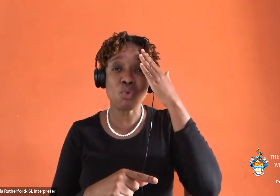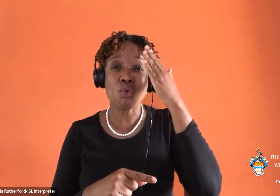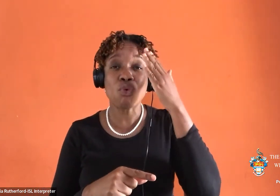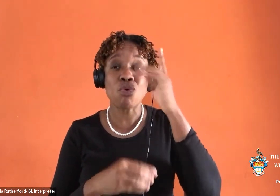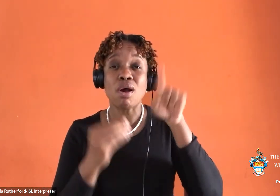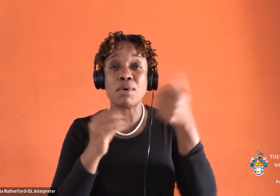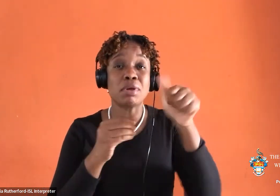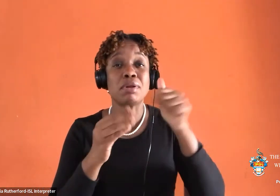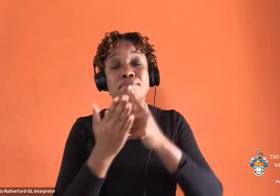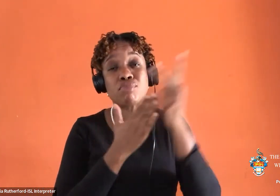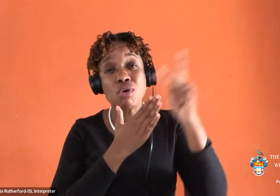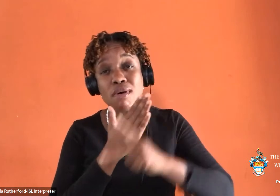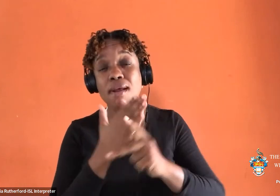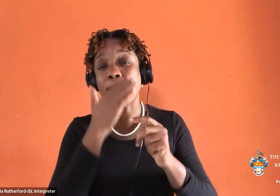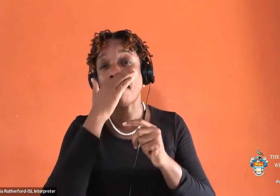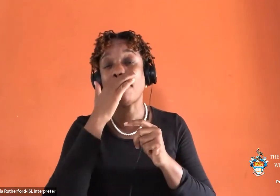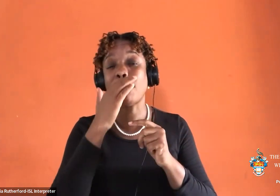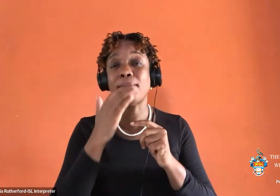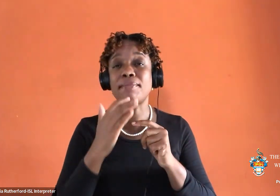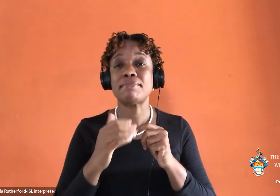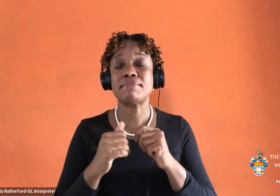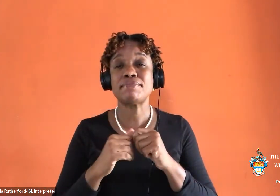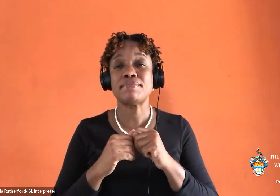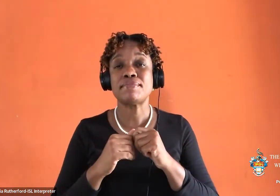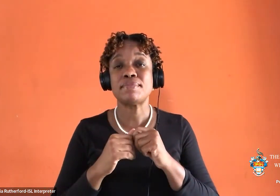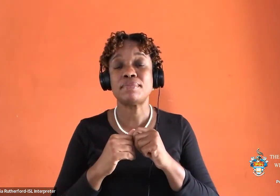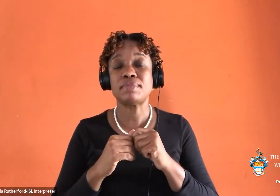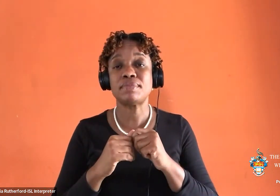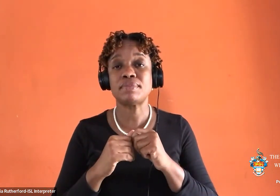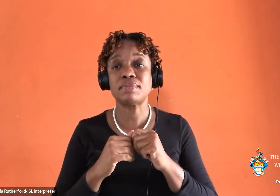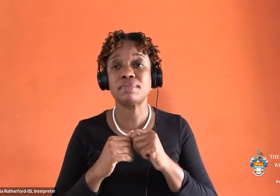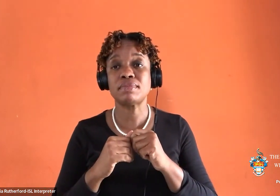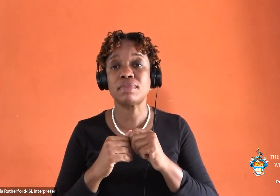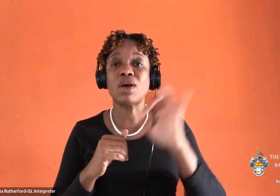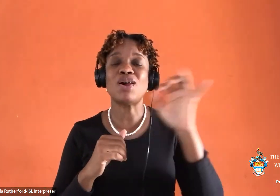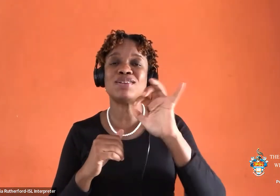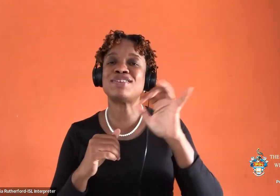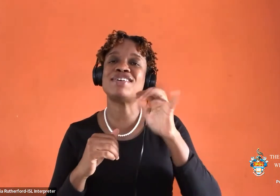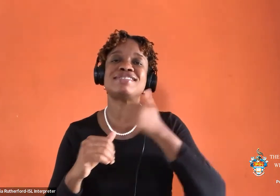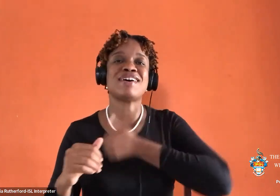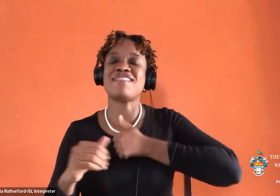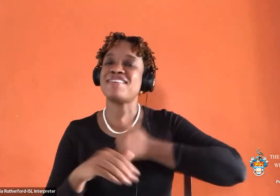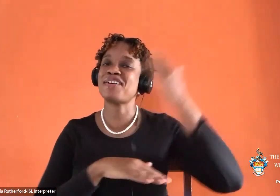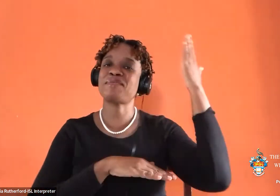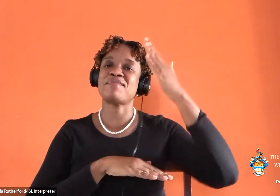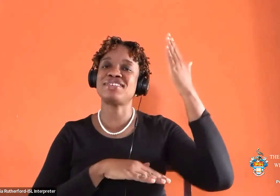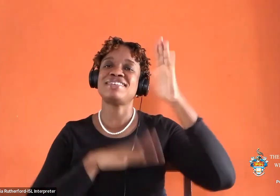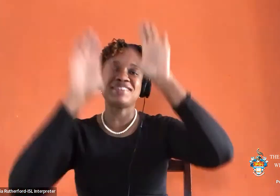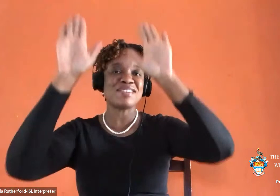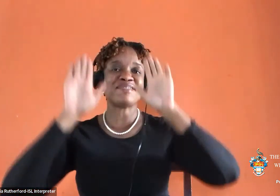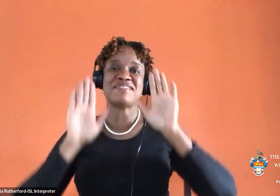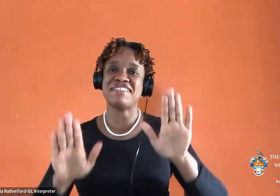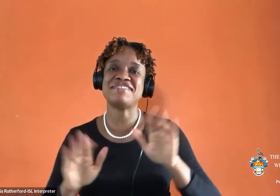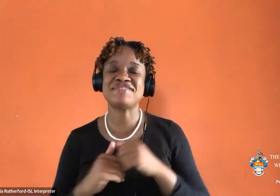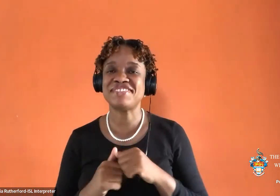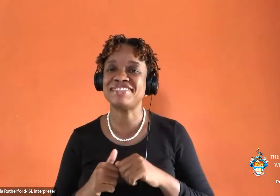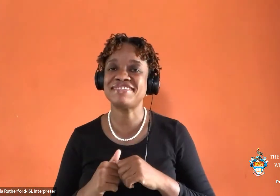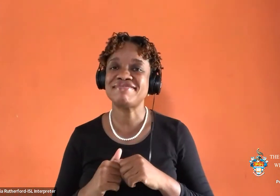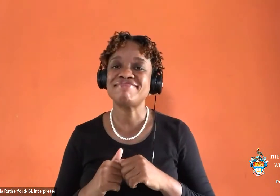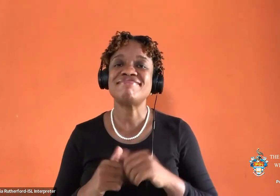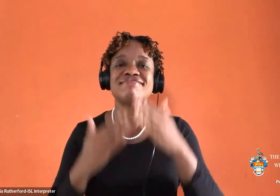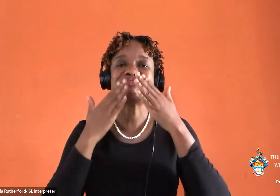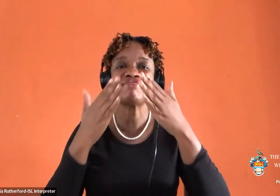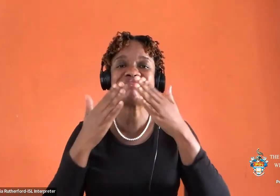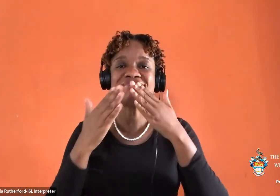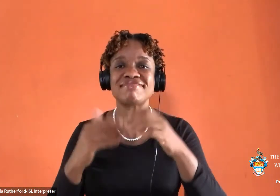of literacy in Jamaica. And by the way, awesome presentation. I didn't say it earlier, but I'm saying it now. Thanks, Julianne.